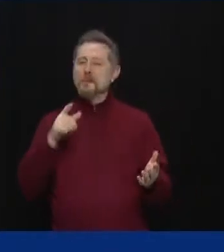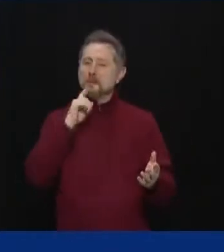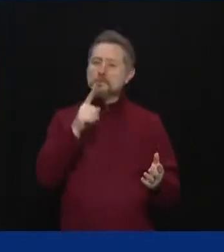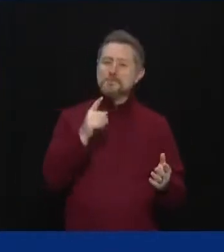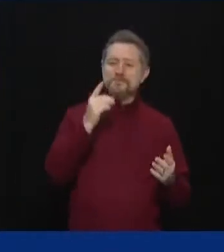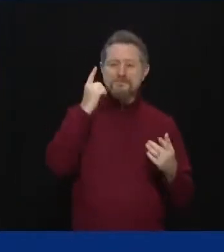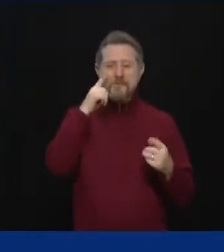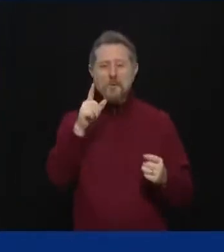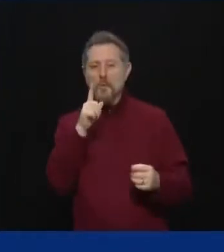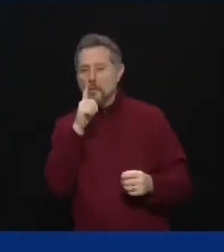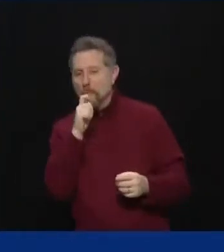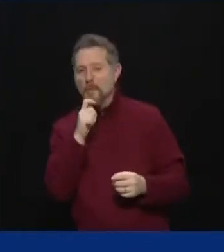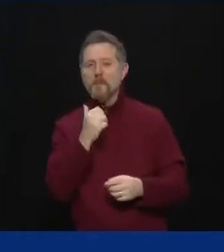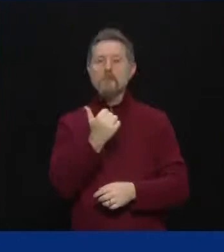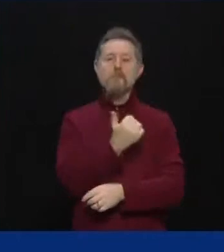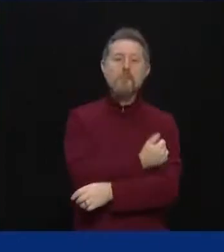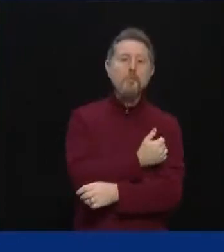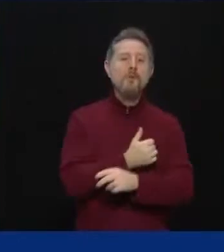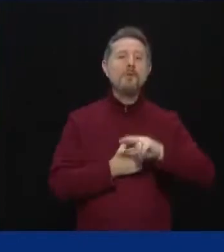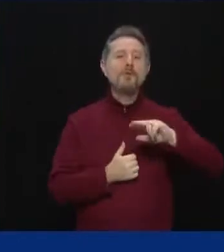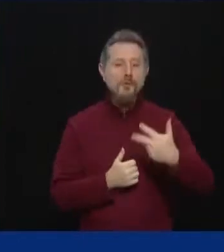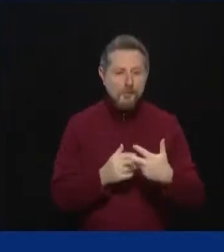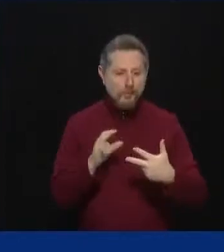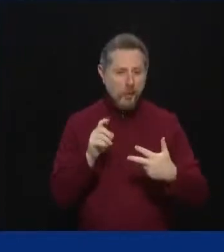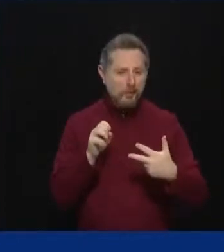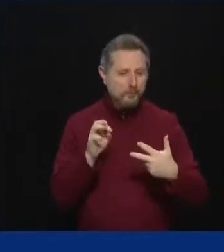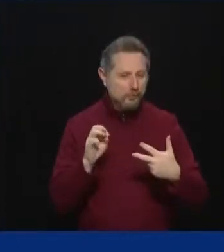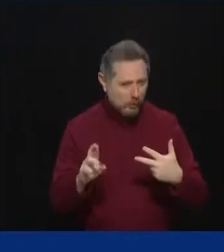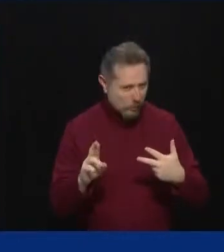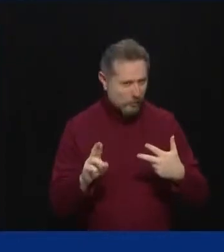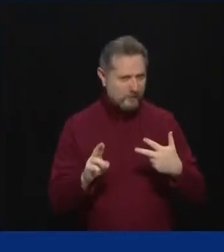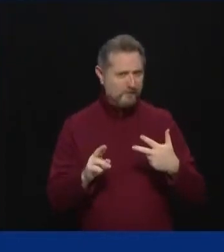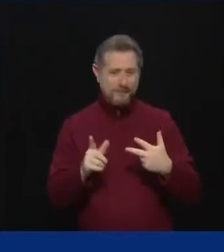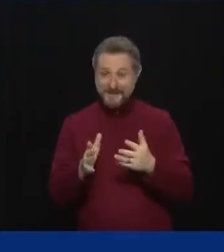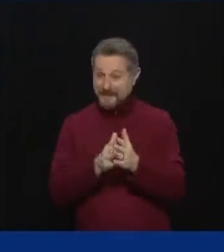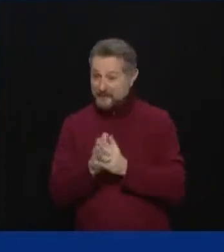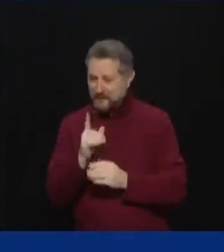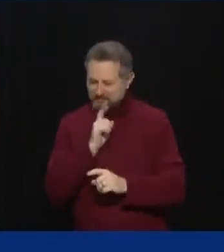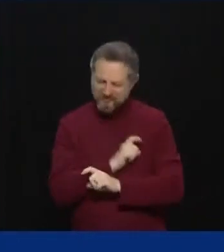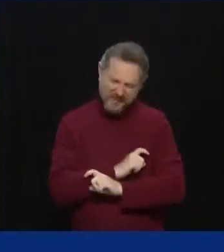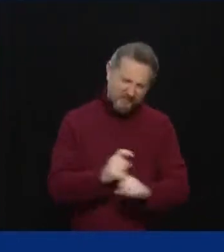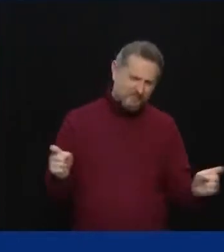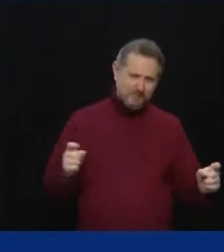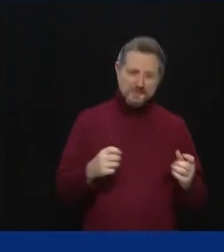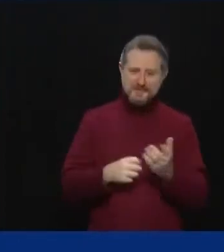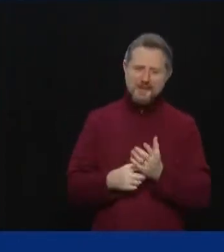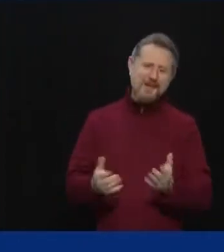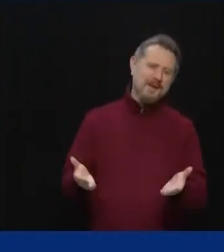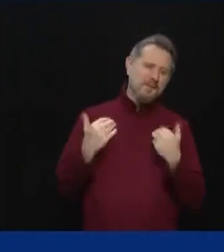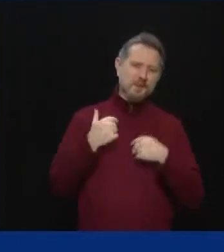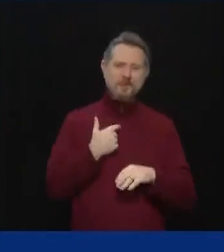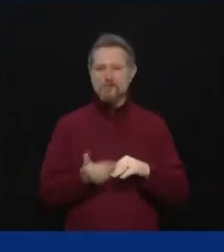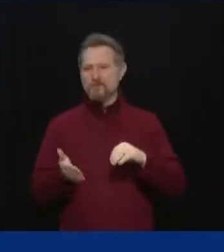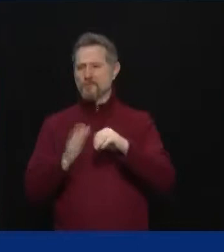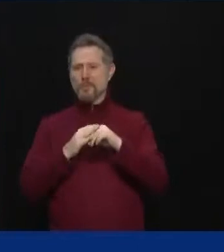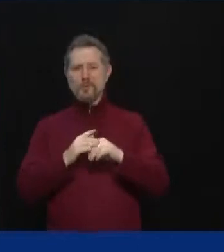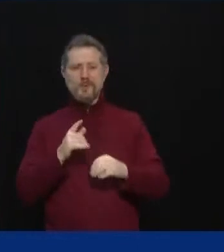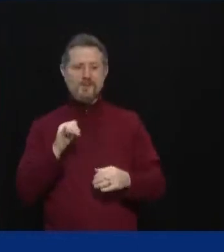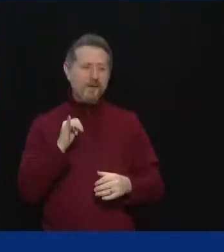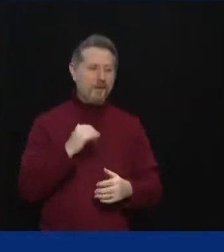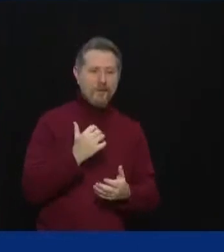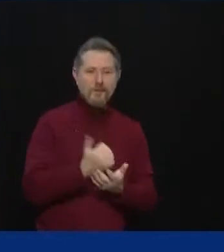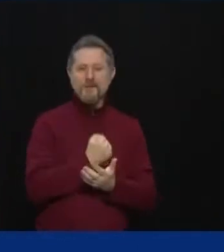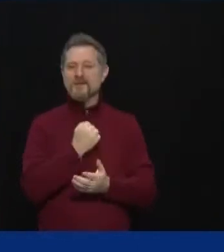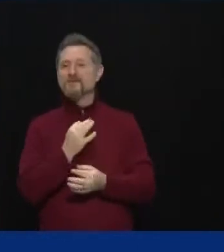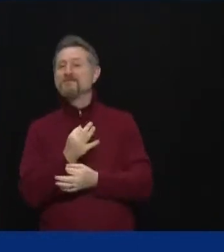this is our booster incentive. So we want to make sure people know that there's an incentive. Come on in, be vaccinated, be boosted, and you get a free voucher for